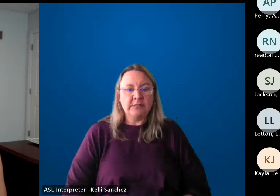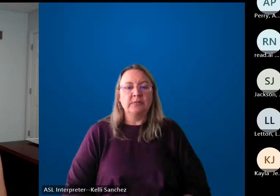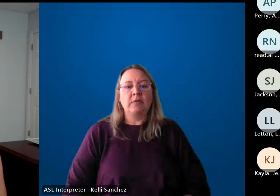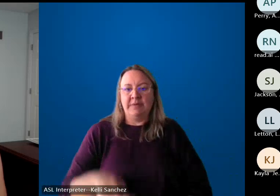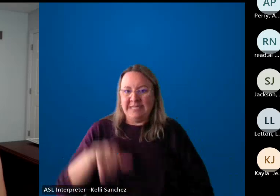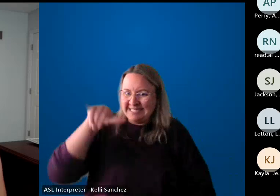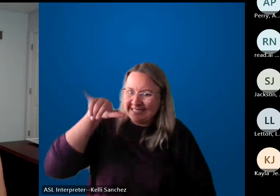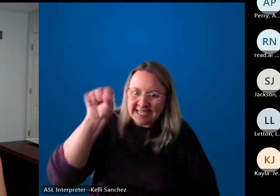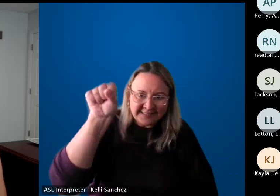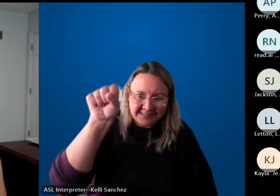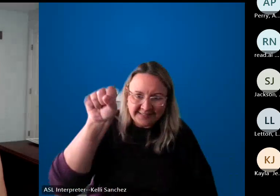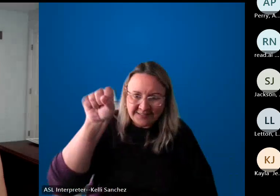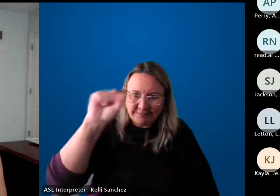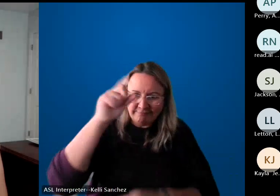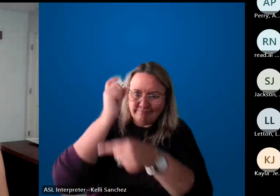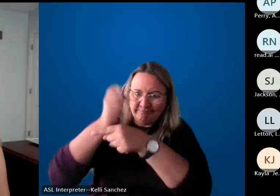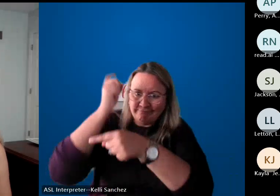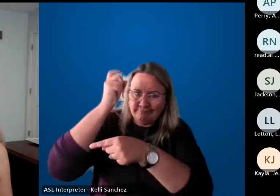Yes, absolutely.